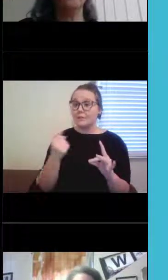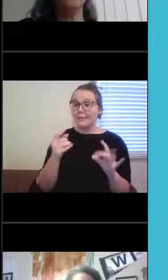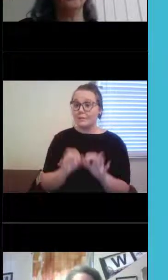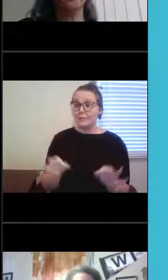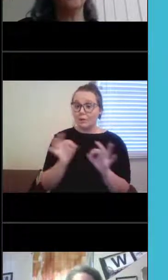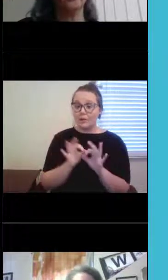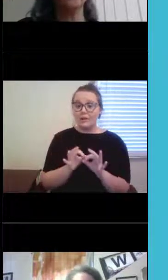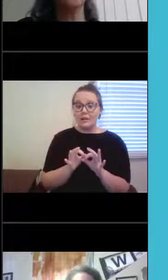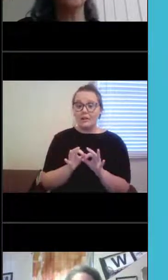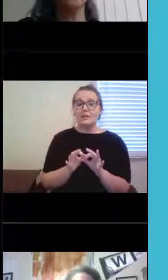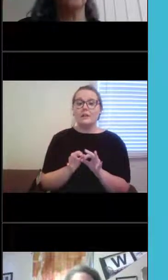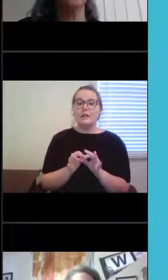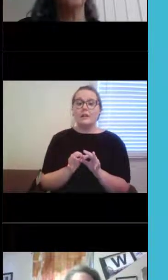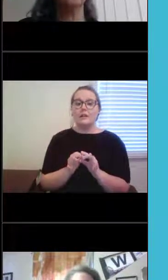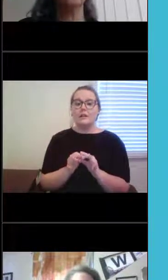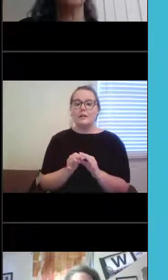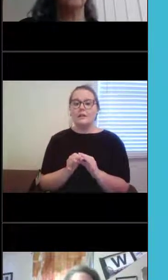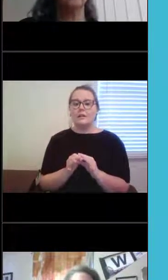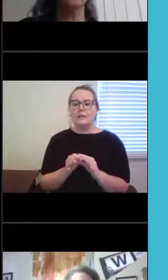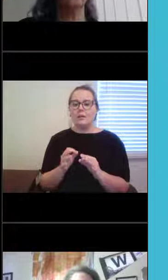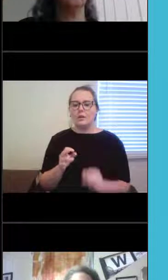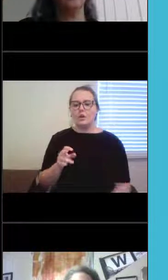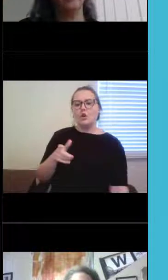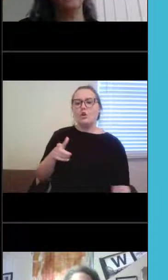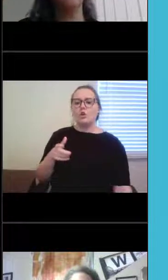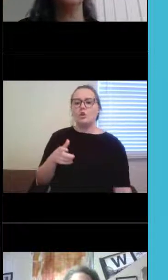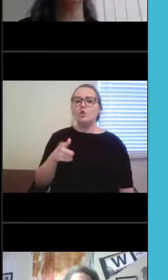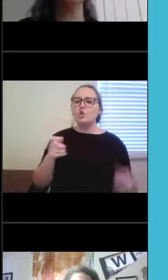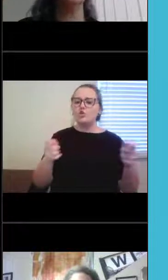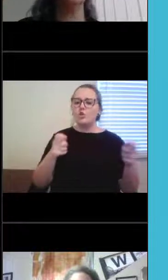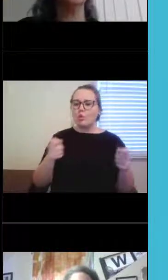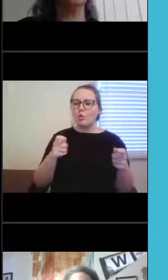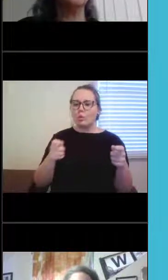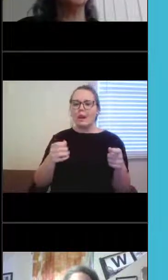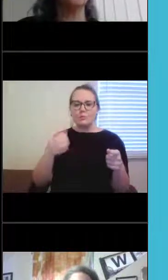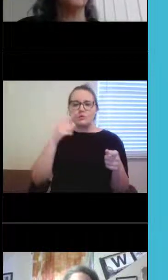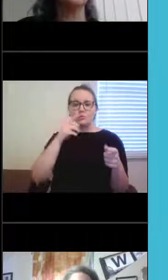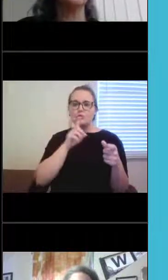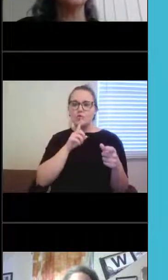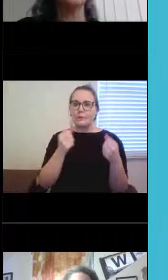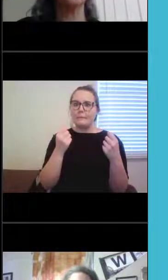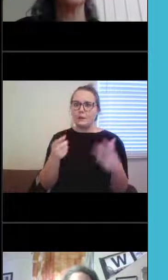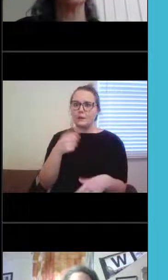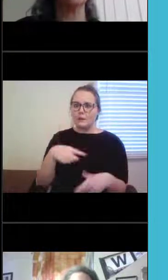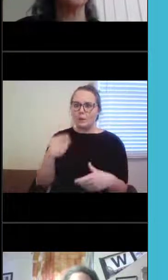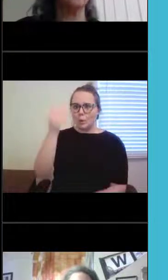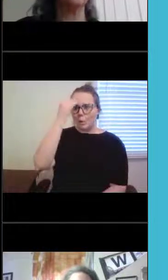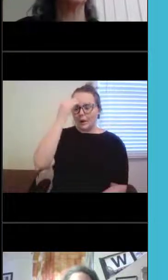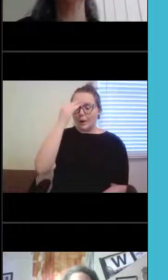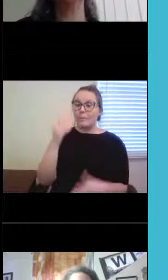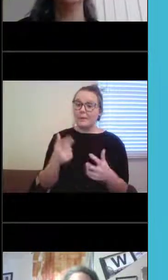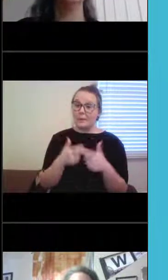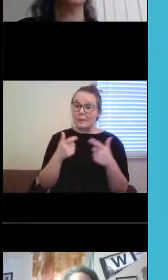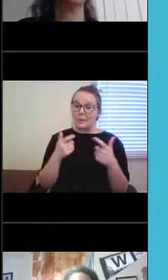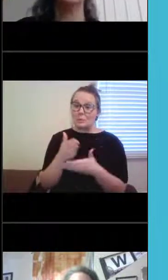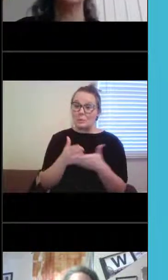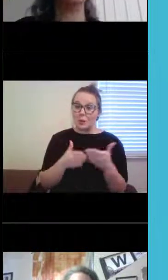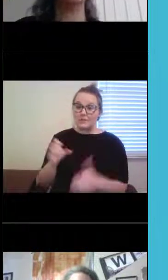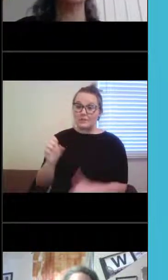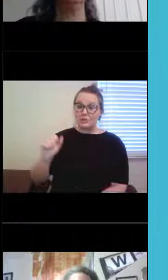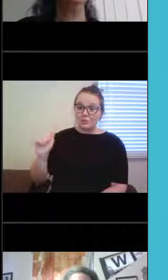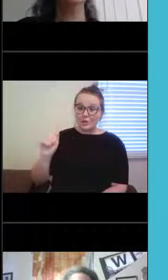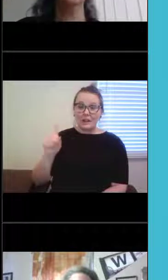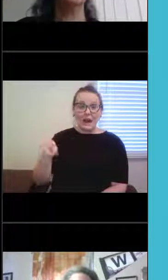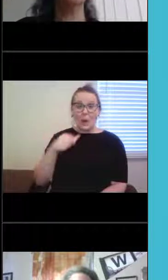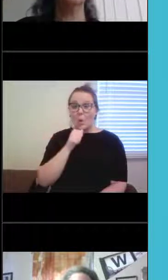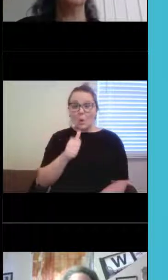this notion of perception of control, and I'm sure many of you are aware, but one of the biggest traumatic aspects of sexual assault, including the physical